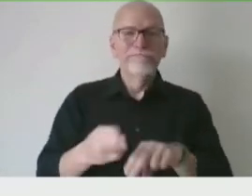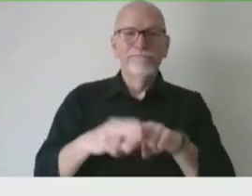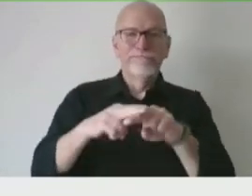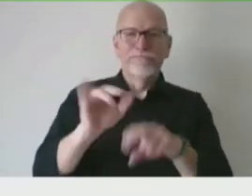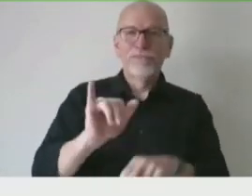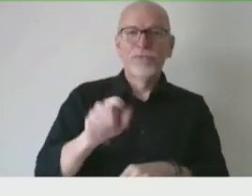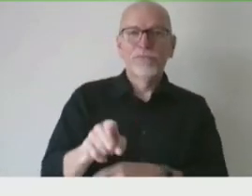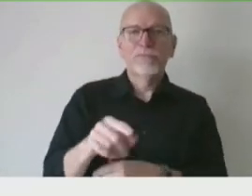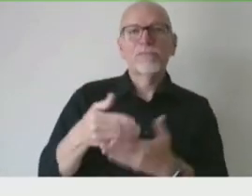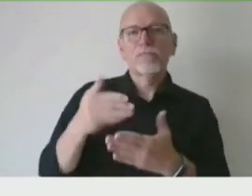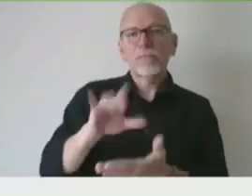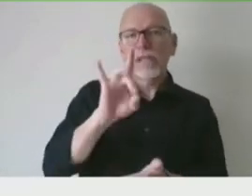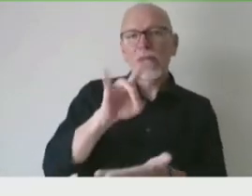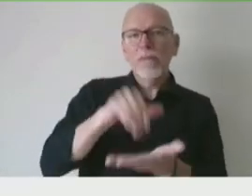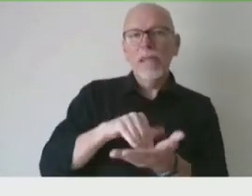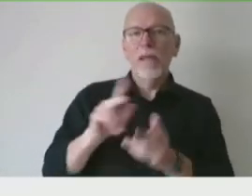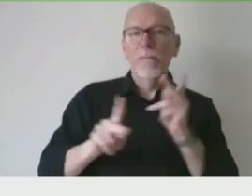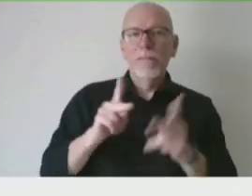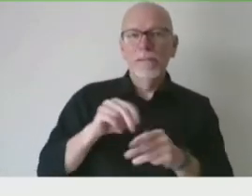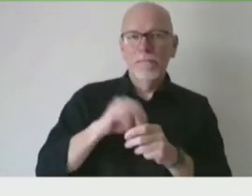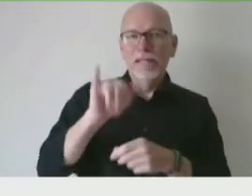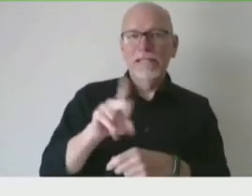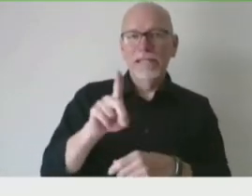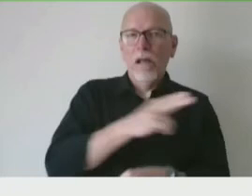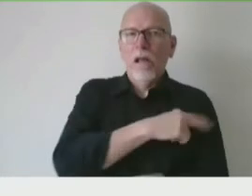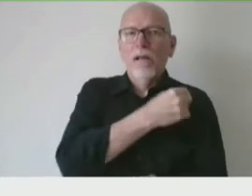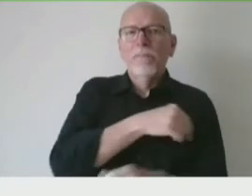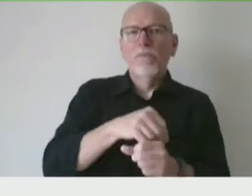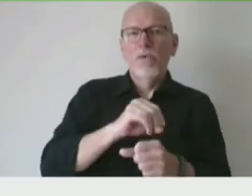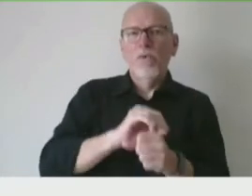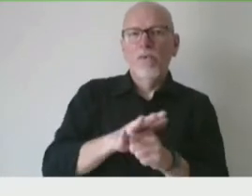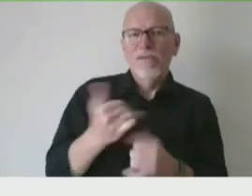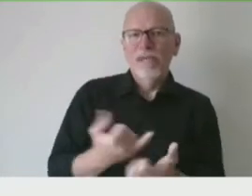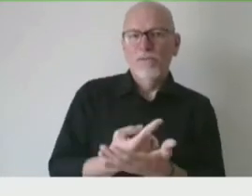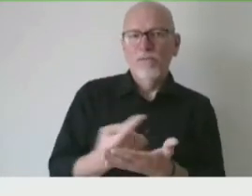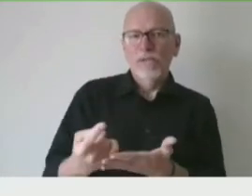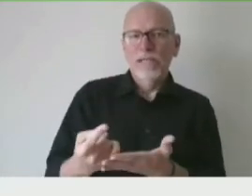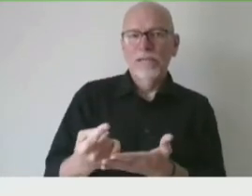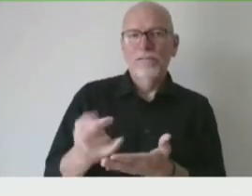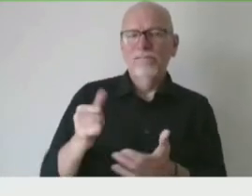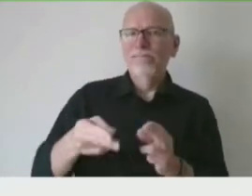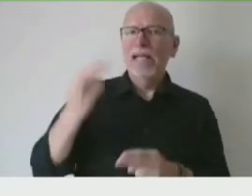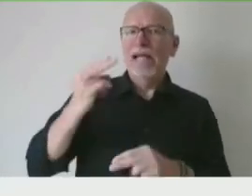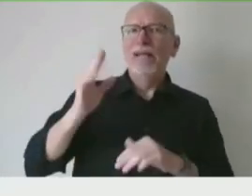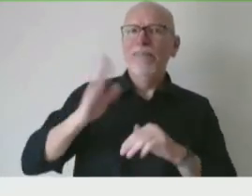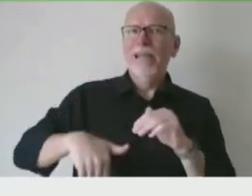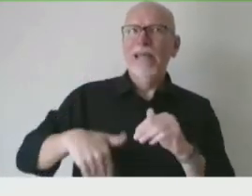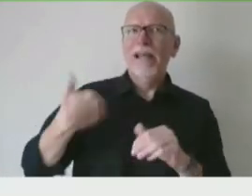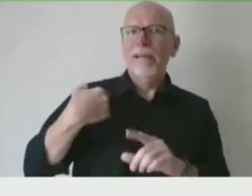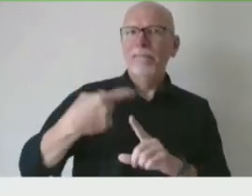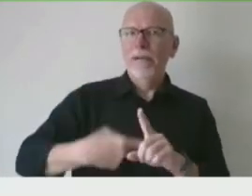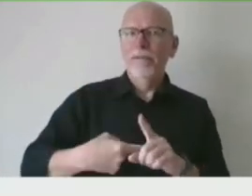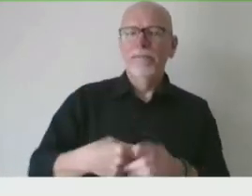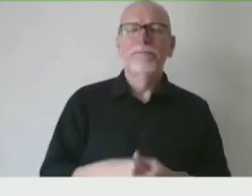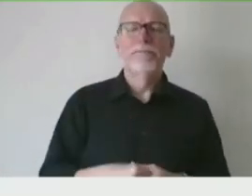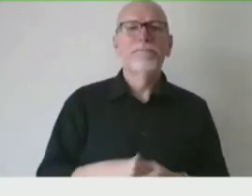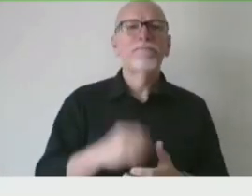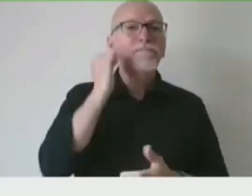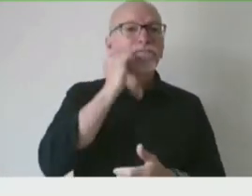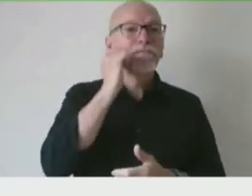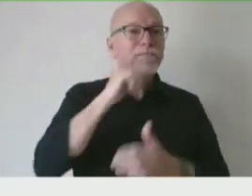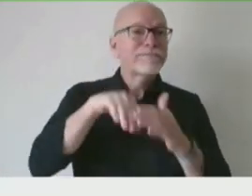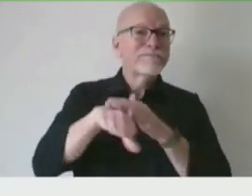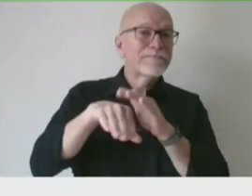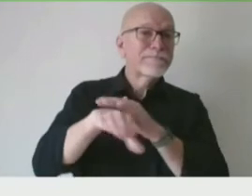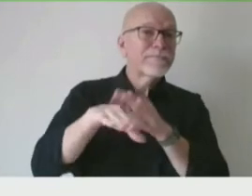Nearly 8,000 people across the state were hospitalized with COVID this week, which is higher than we saw a month ago. Daily admissions also